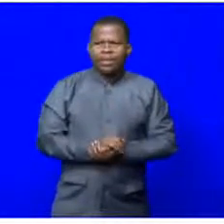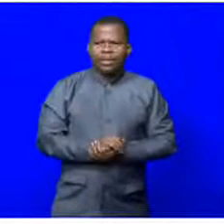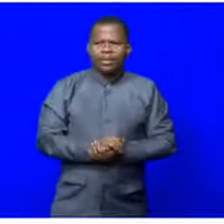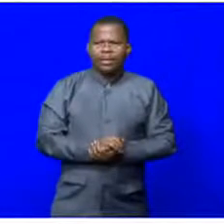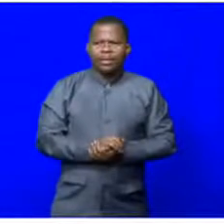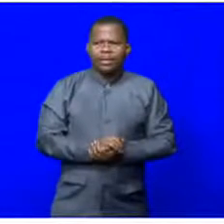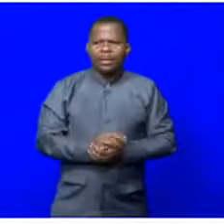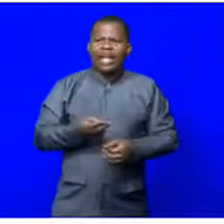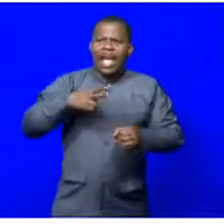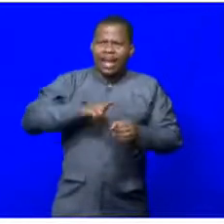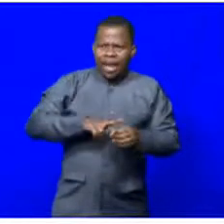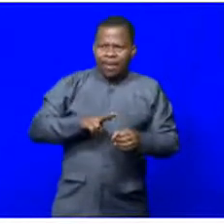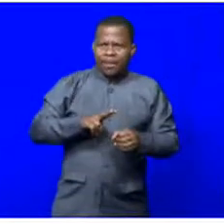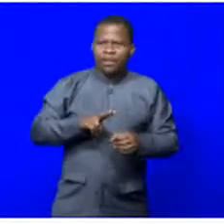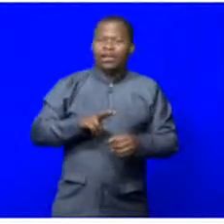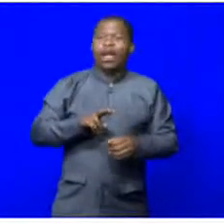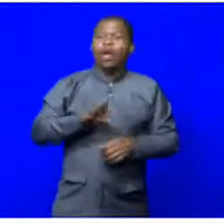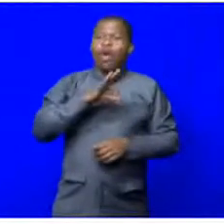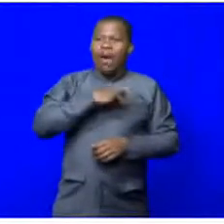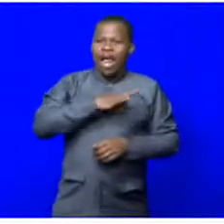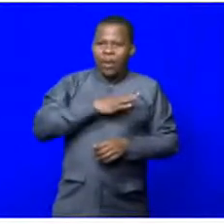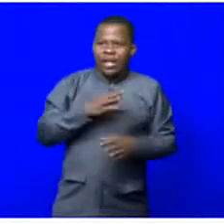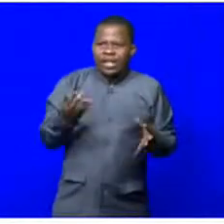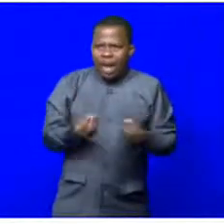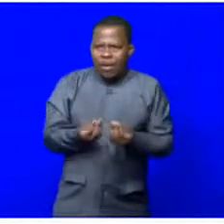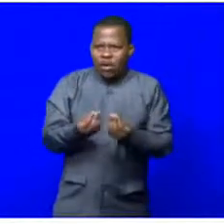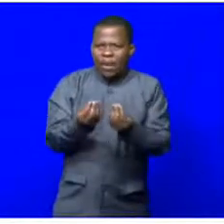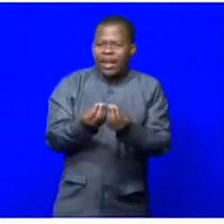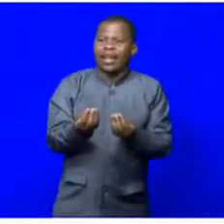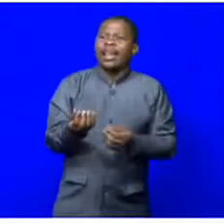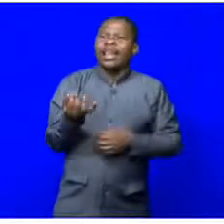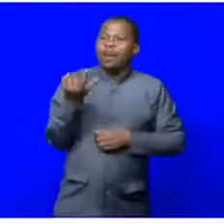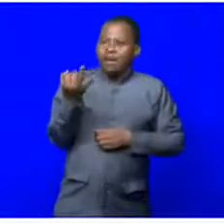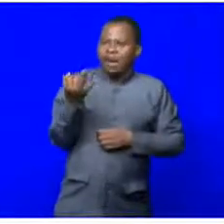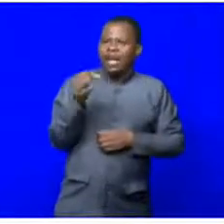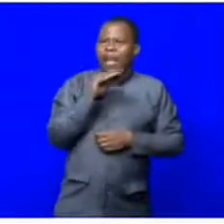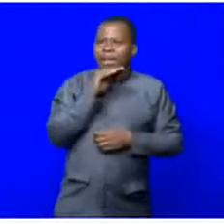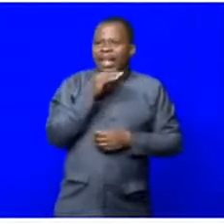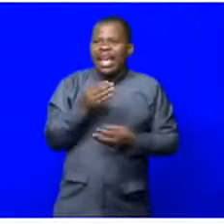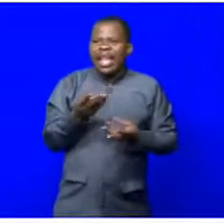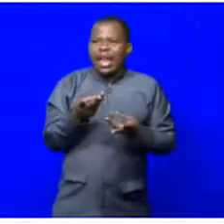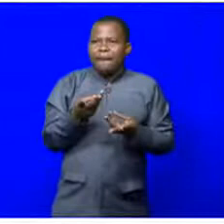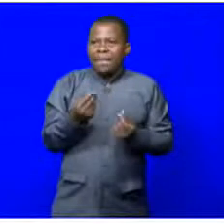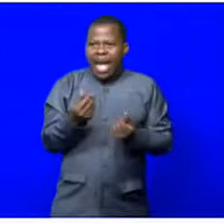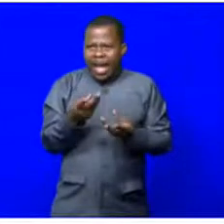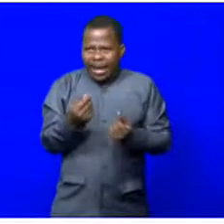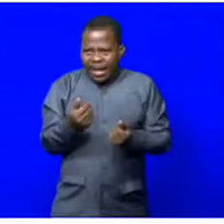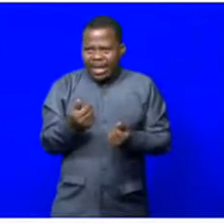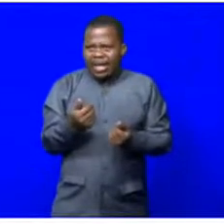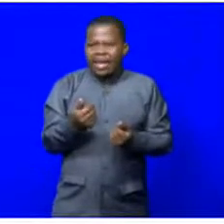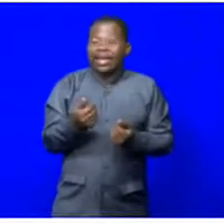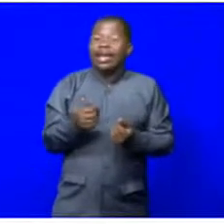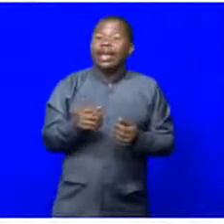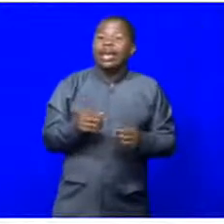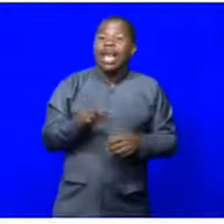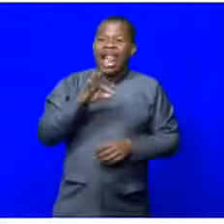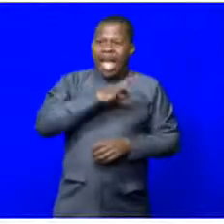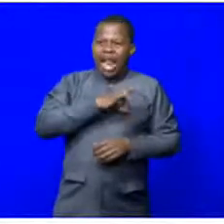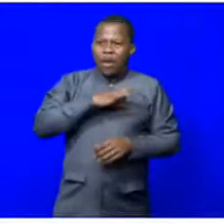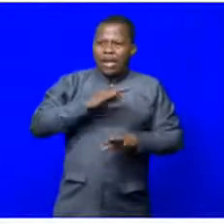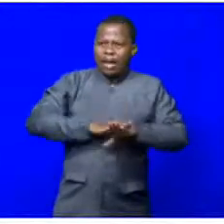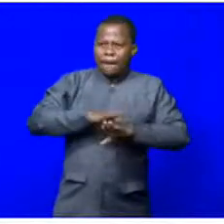yana ama tournaments la ngithume sibenawo yineke lemali lesidifanda yona for ama tournaments ukuthi